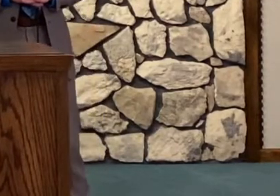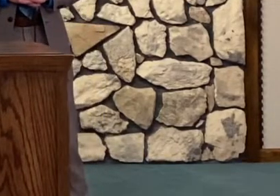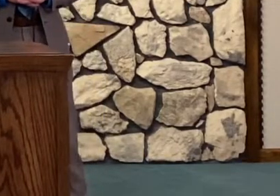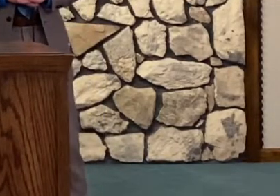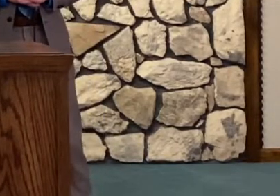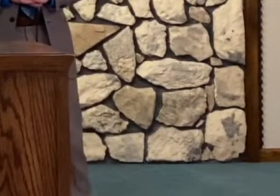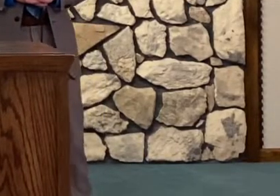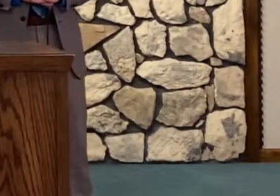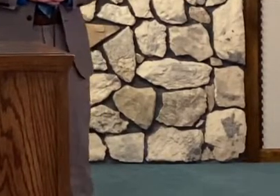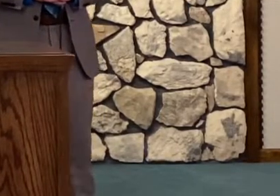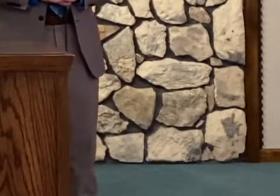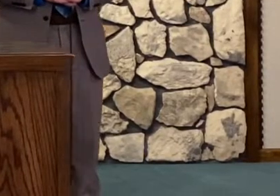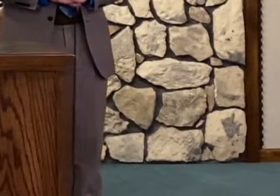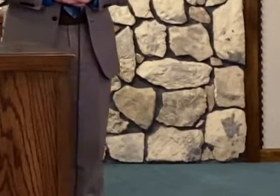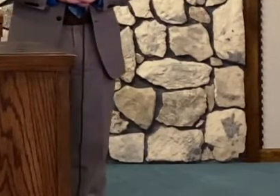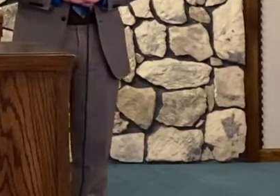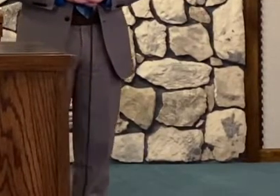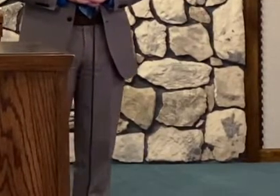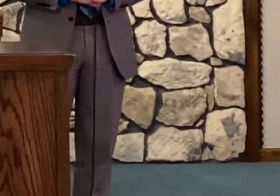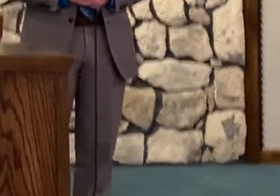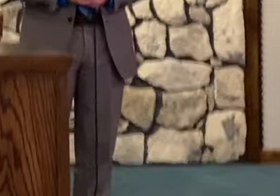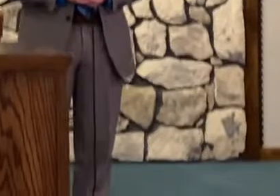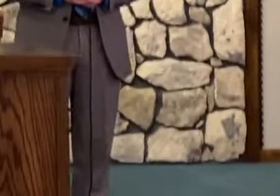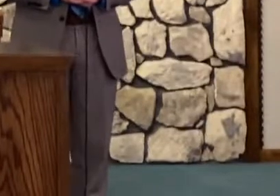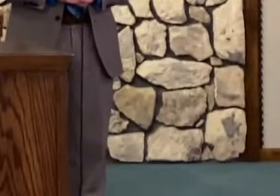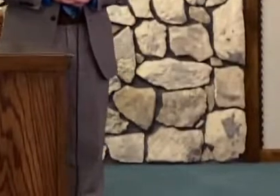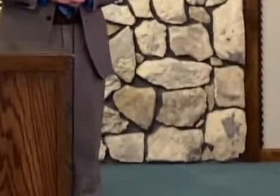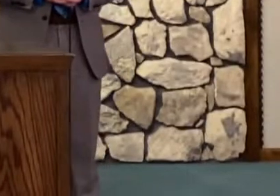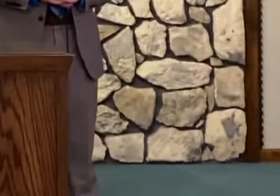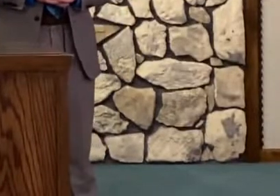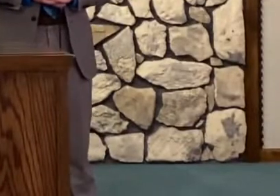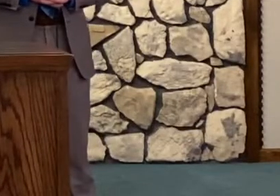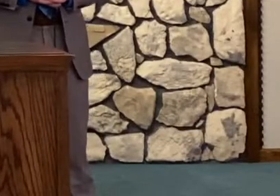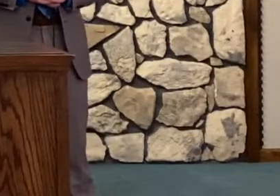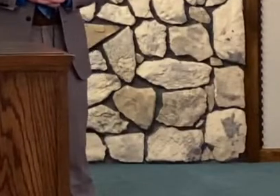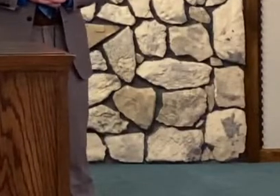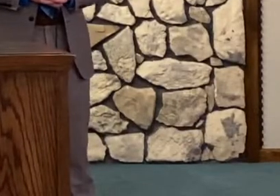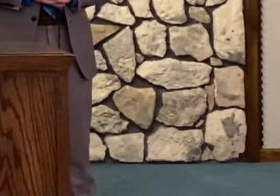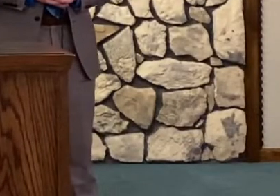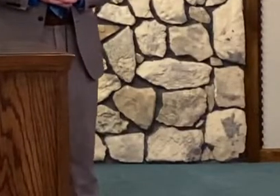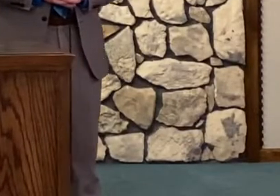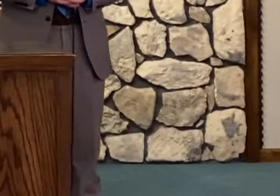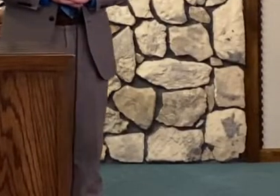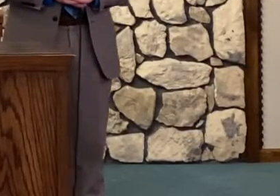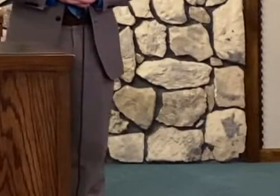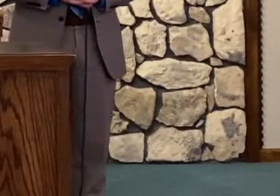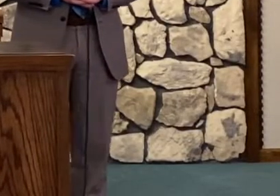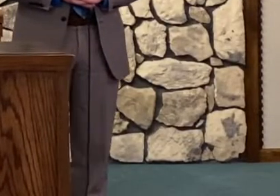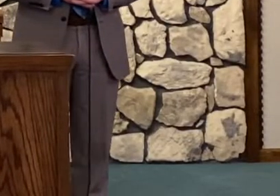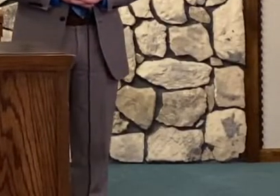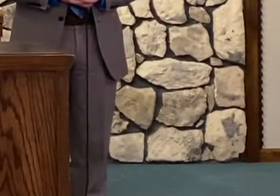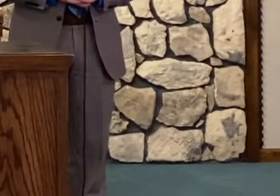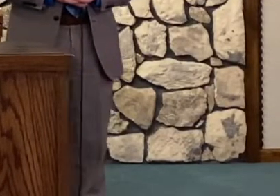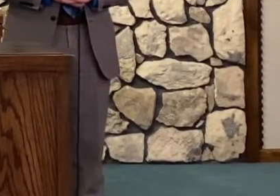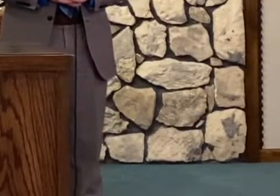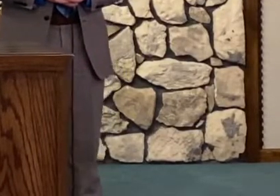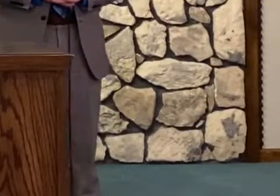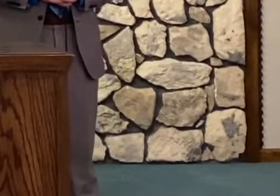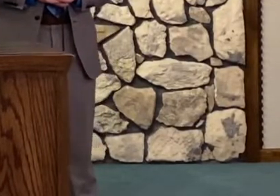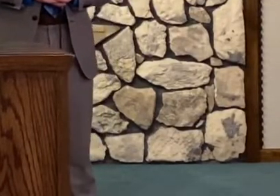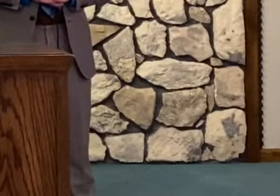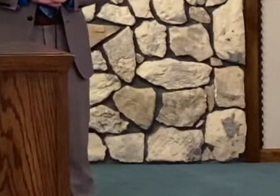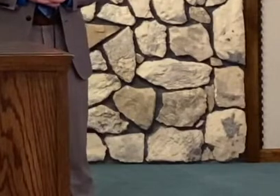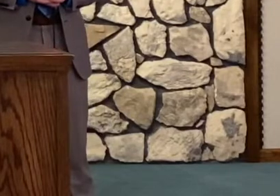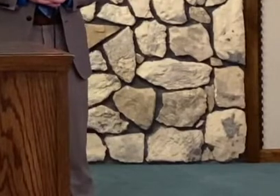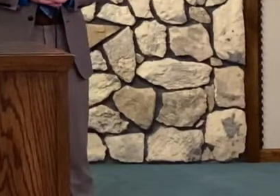be here. You don't have to be in this sanctuary, but you can make your home